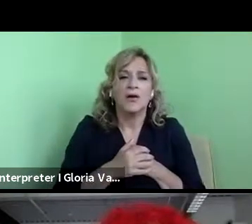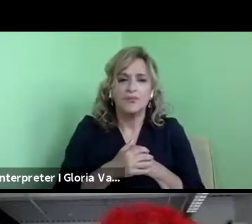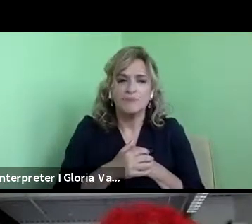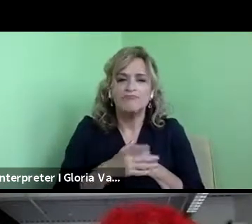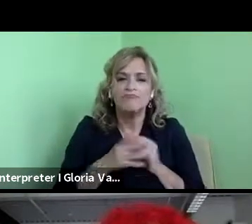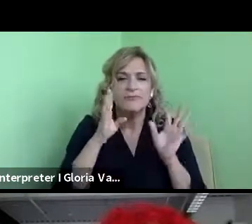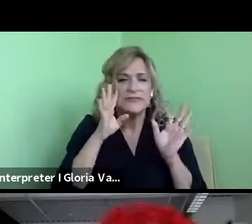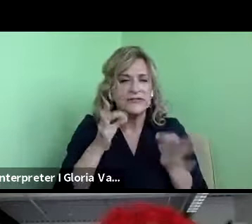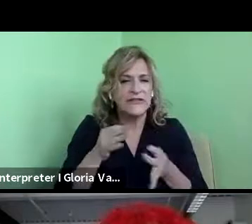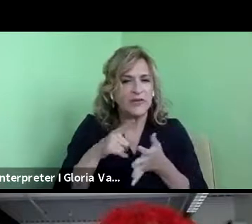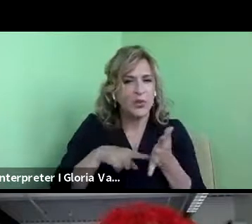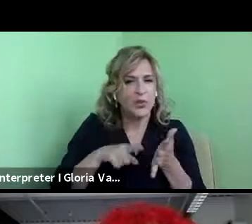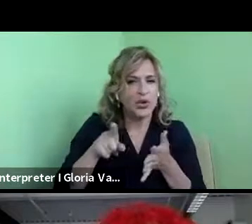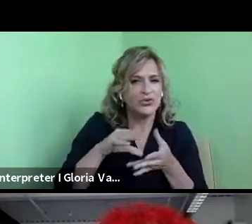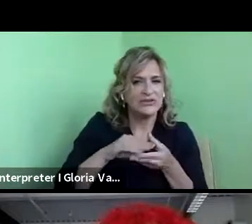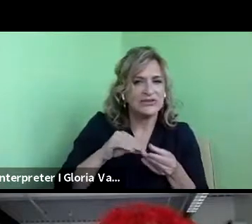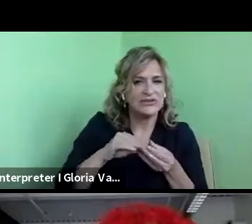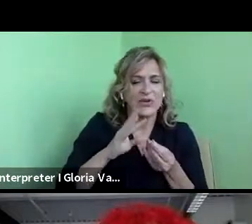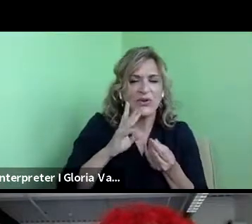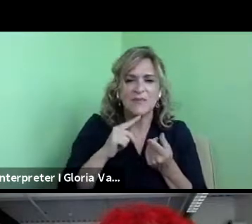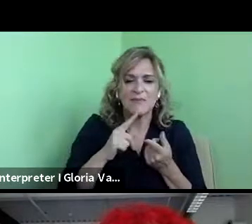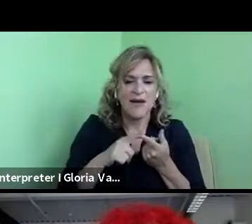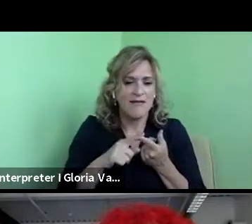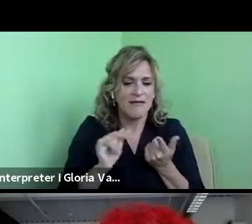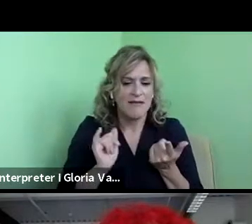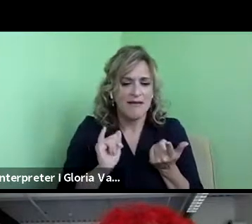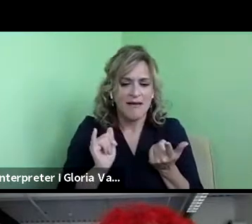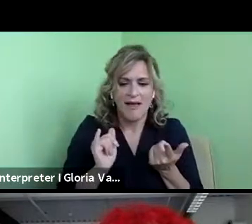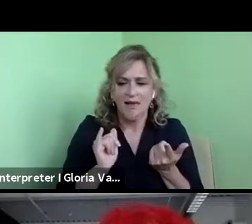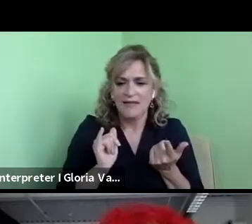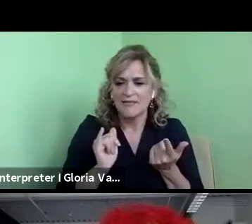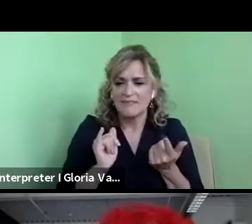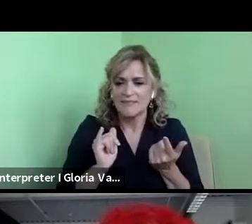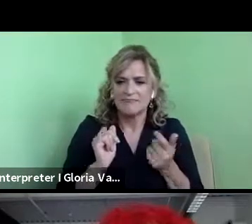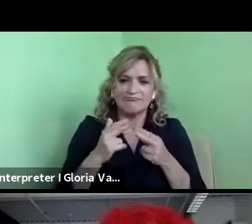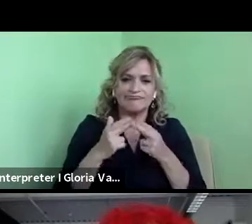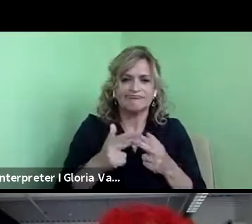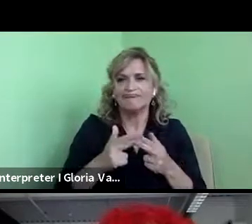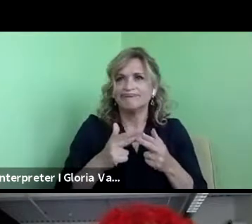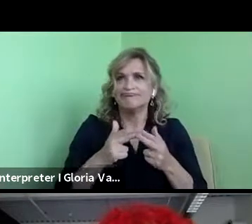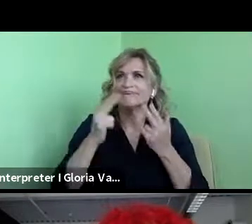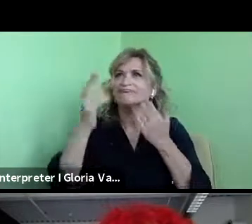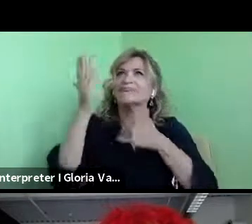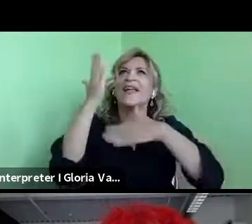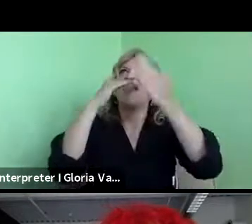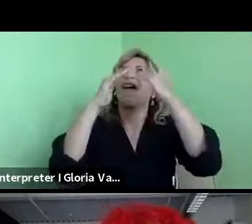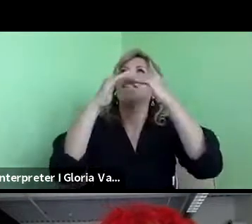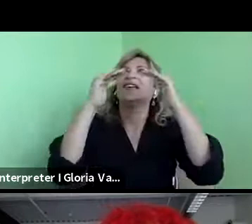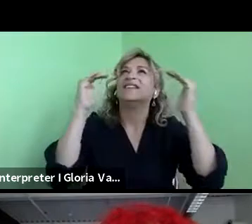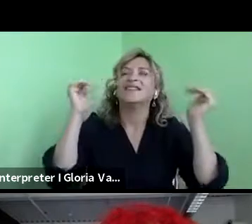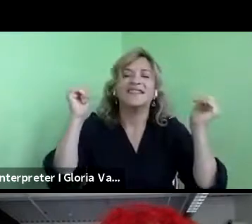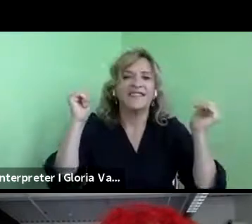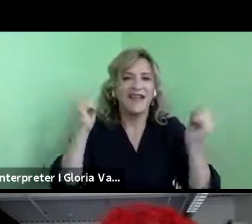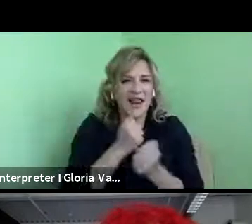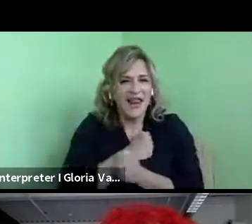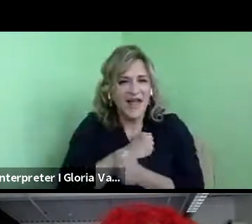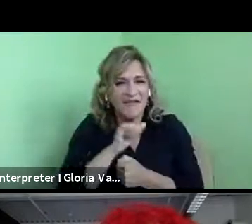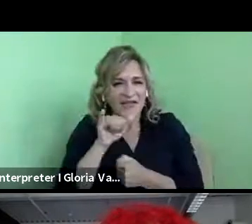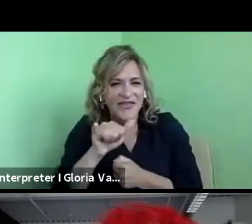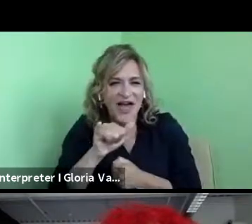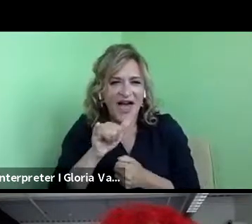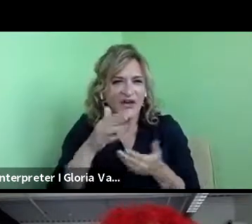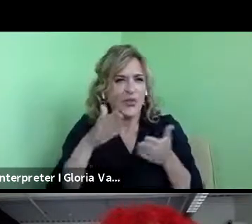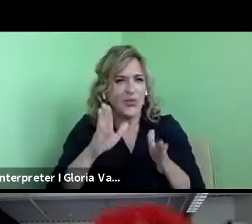definitely what you're saying about it being like sort of a kind of heaven. I mean, I love that way of speaking about it,